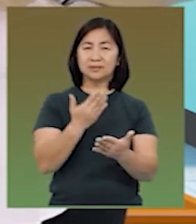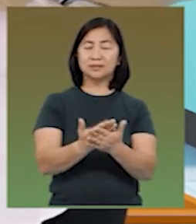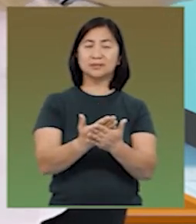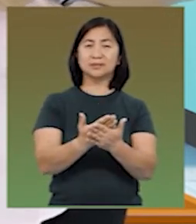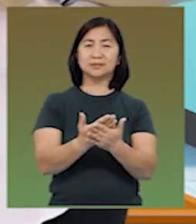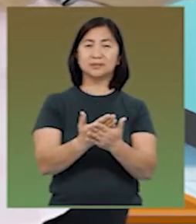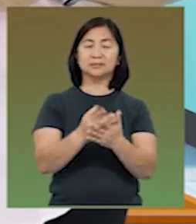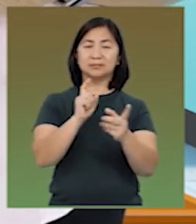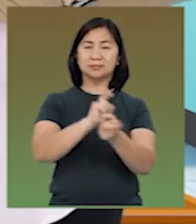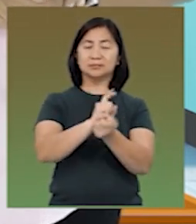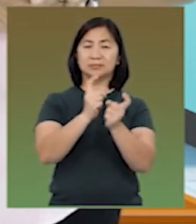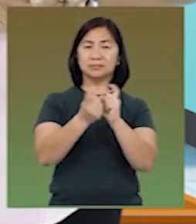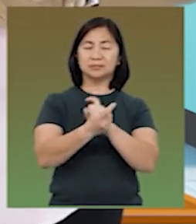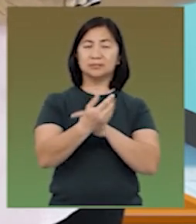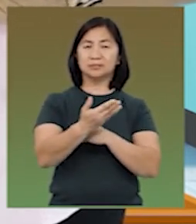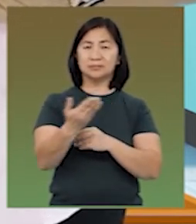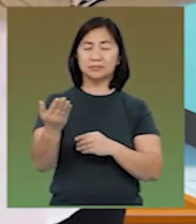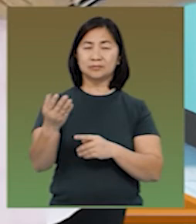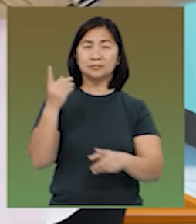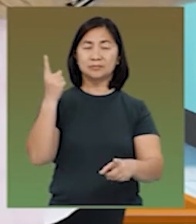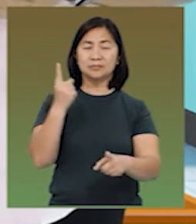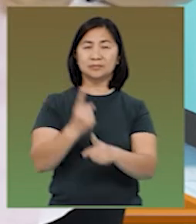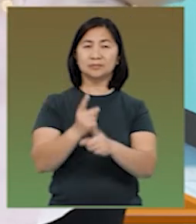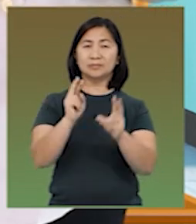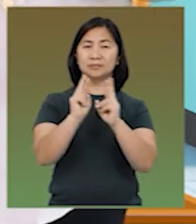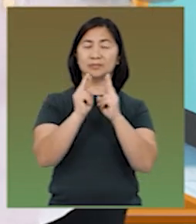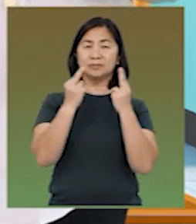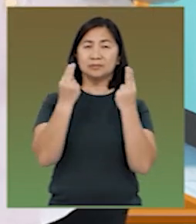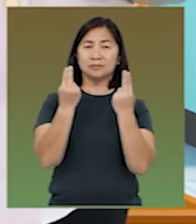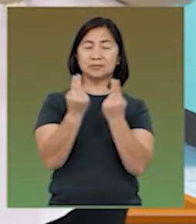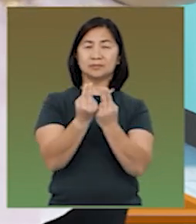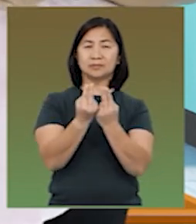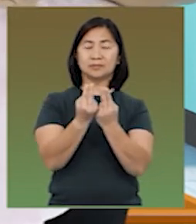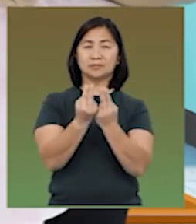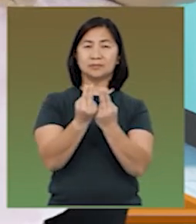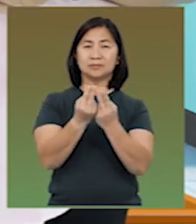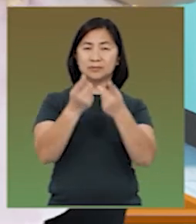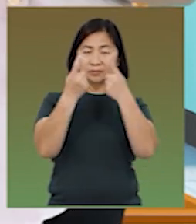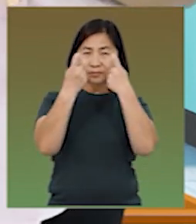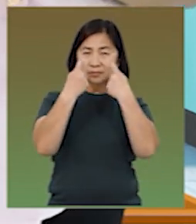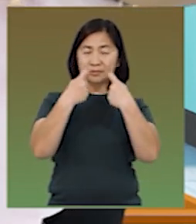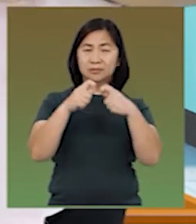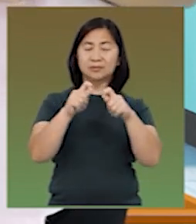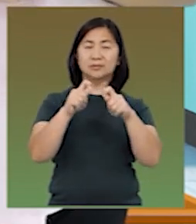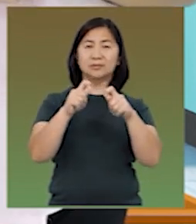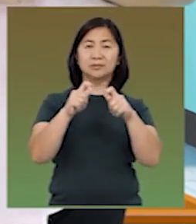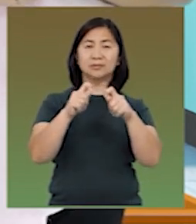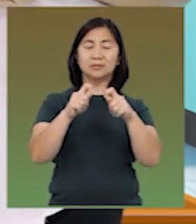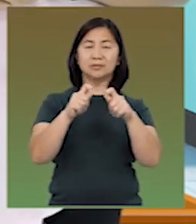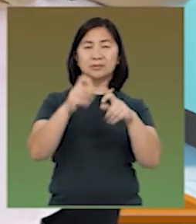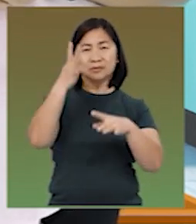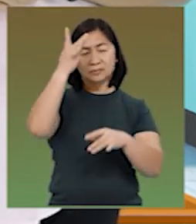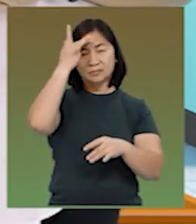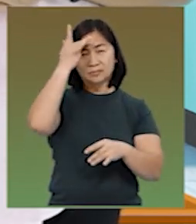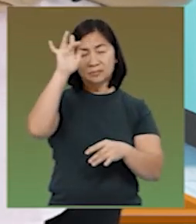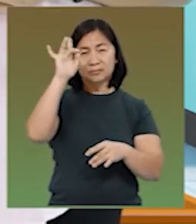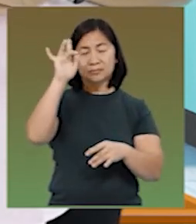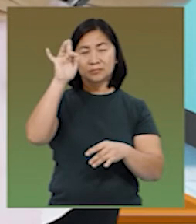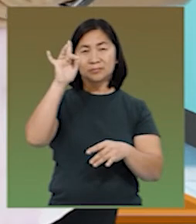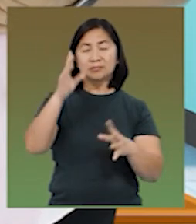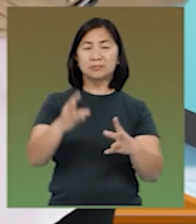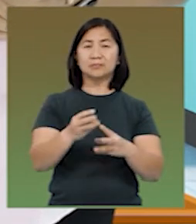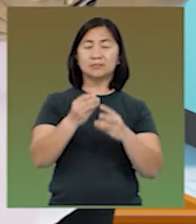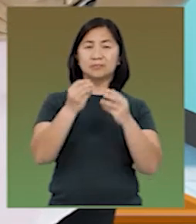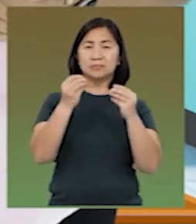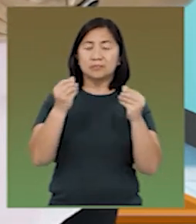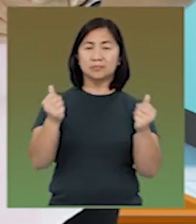Great job! Na-convert nyo ng tama ang mga units. susubukan ko naman ang inyong galing